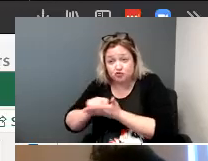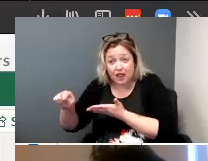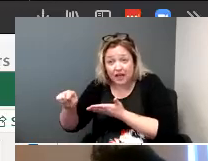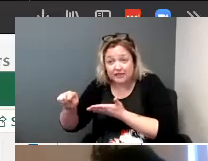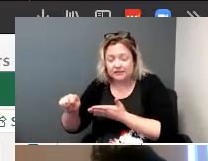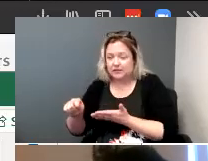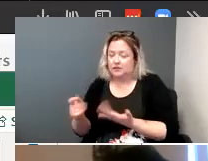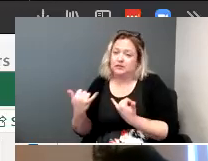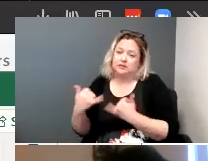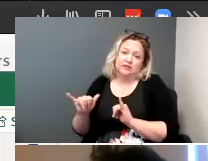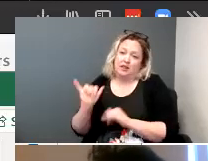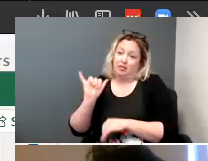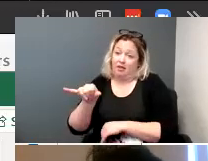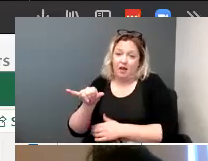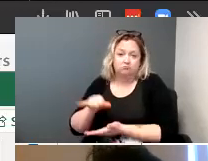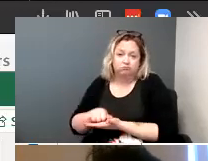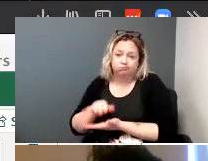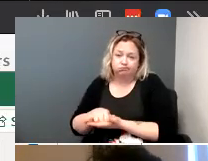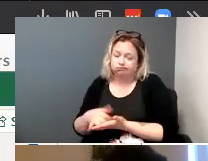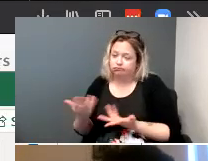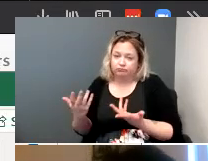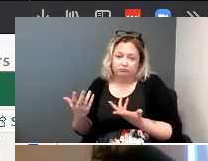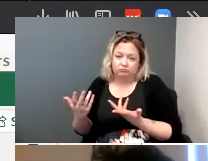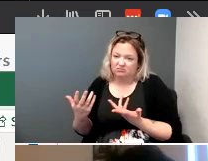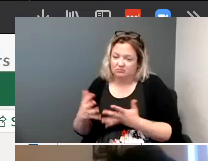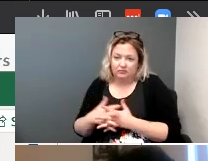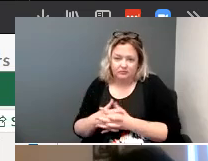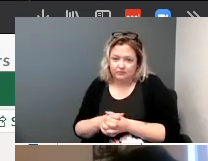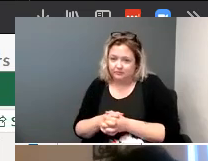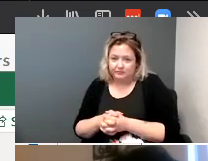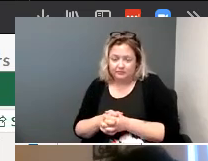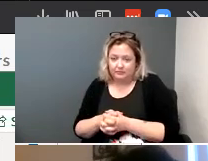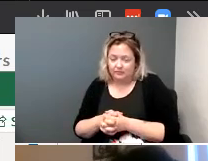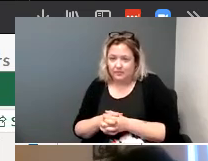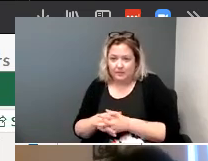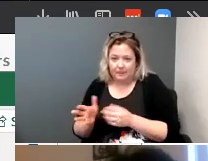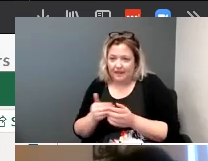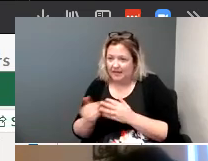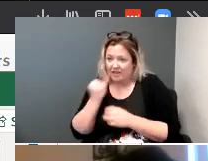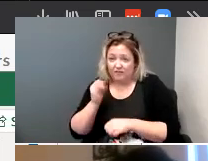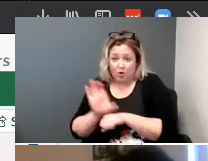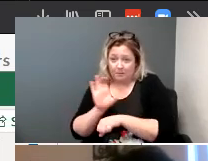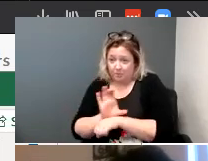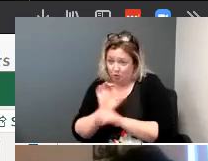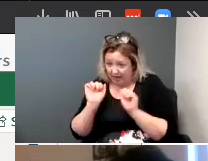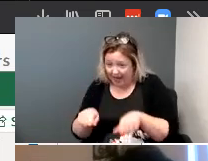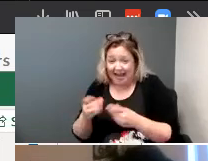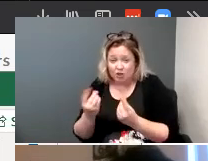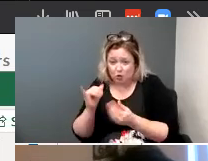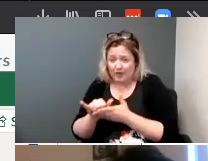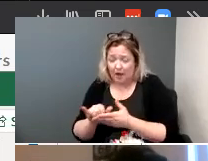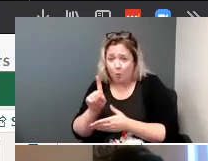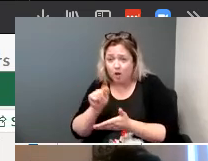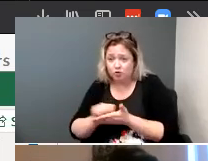megahertz and gigahertz tell you the number of operations that your computer does per second. Even if your computer does 1 trillion operations per second, it would